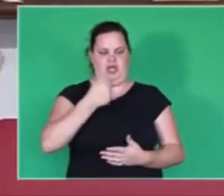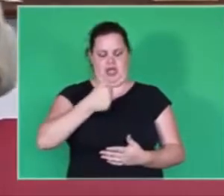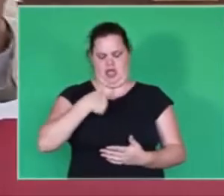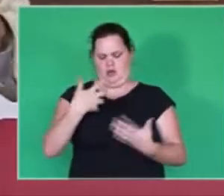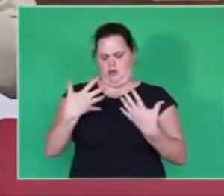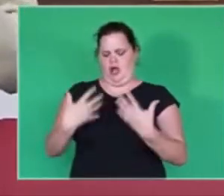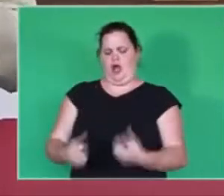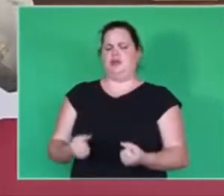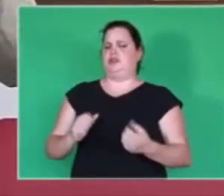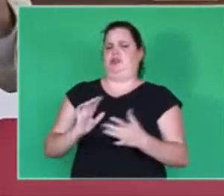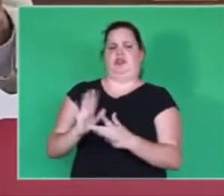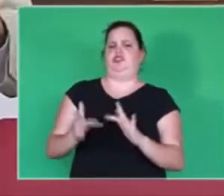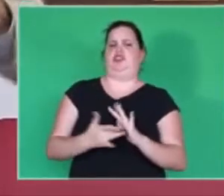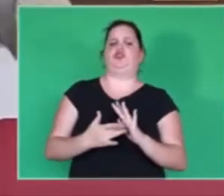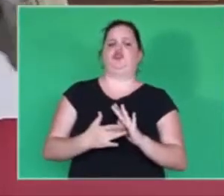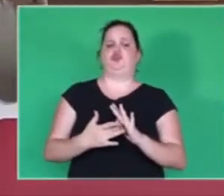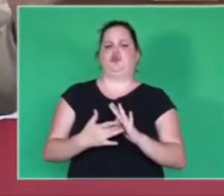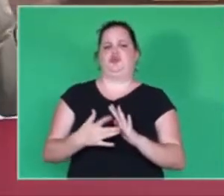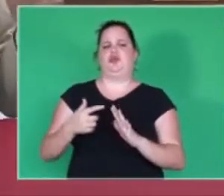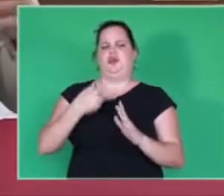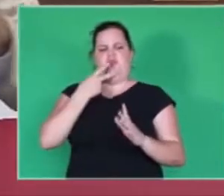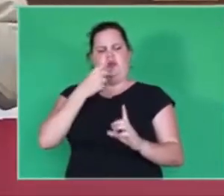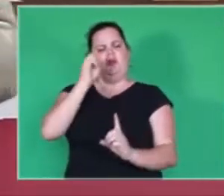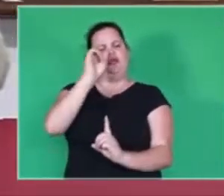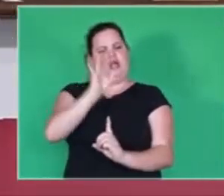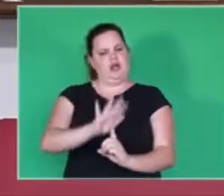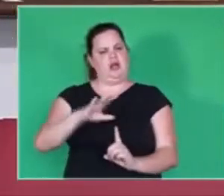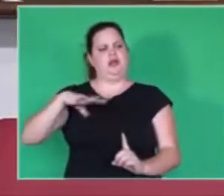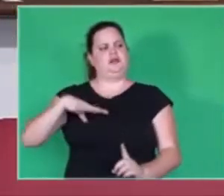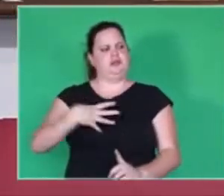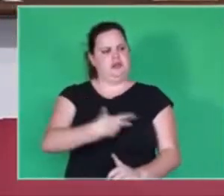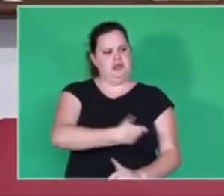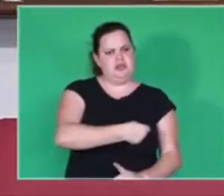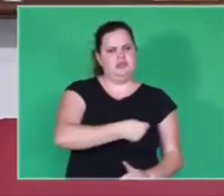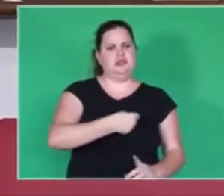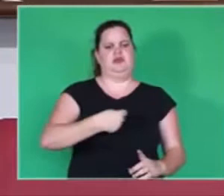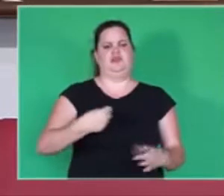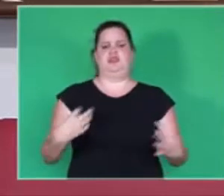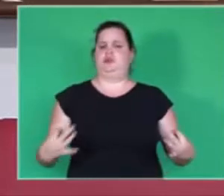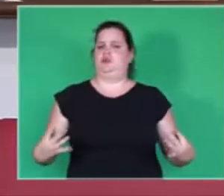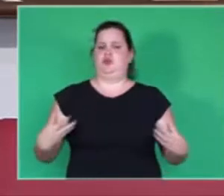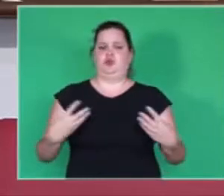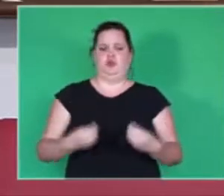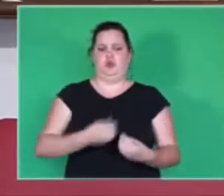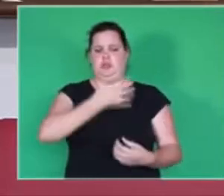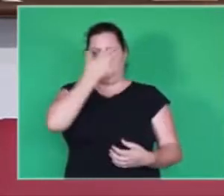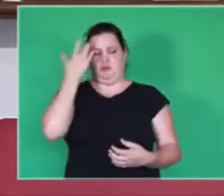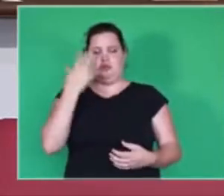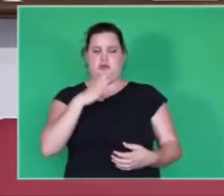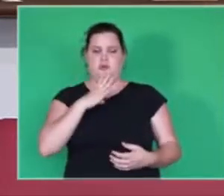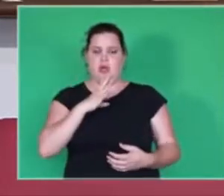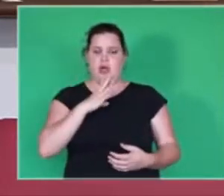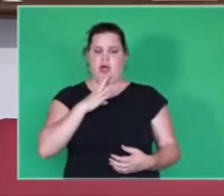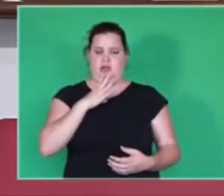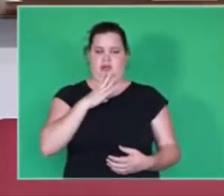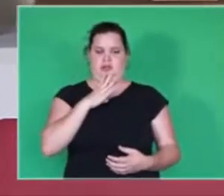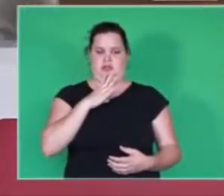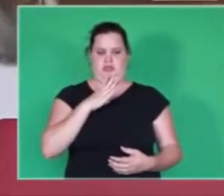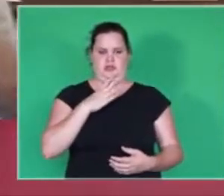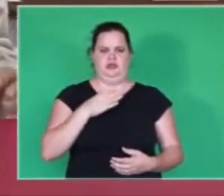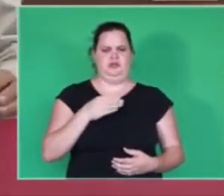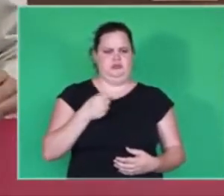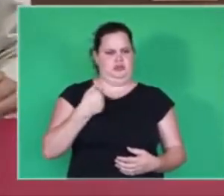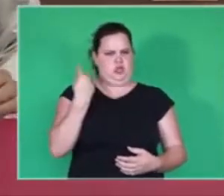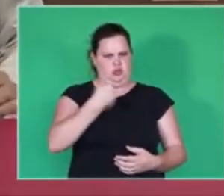"I'm converted." He said that Jesus, grace, salvation, and what many in the